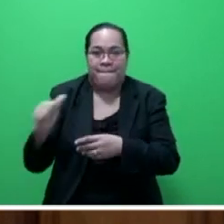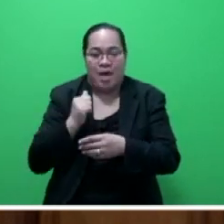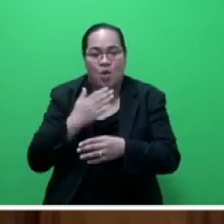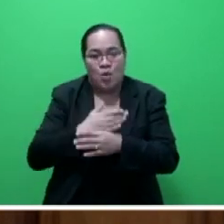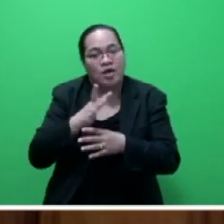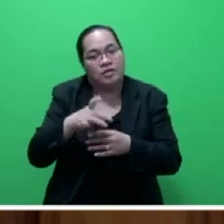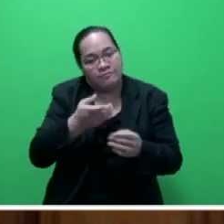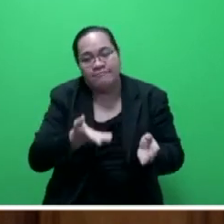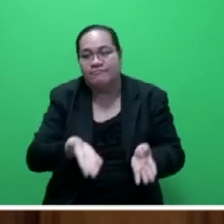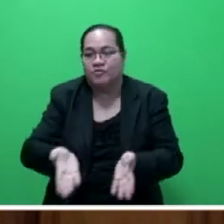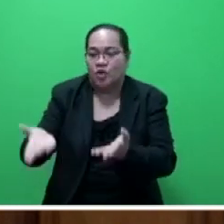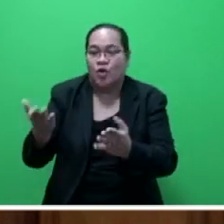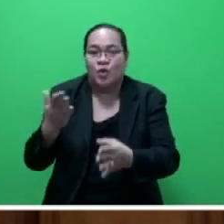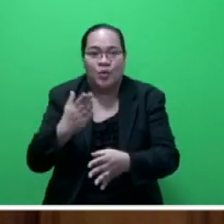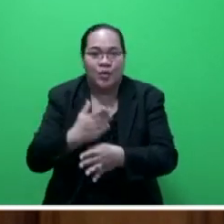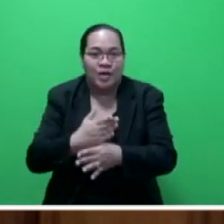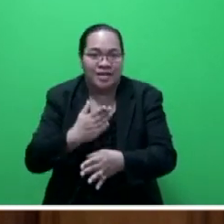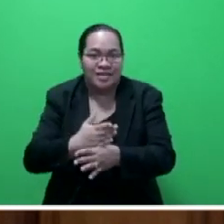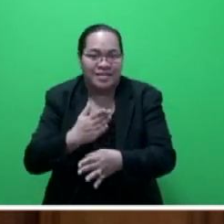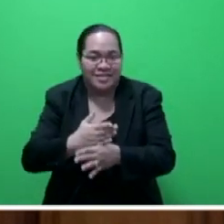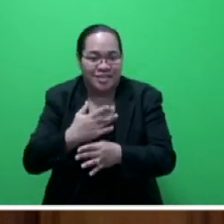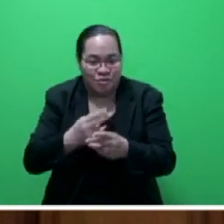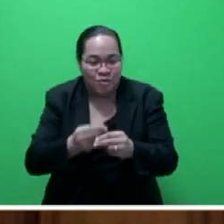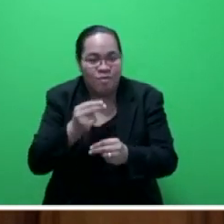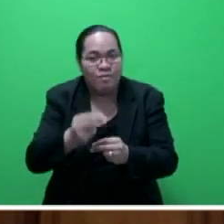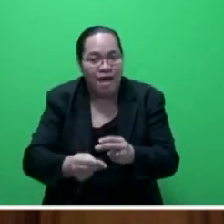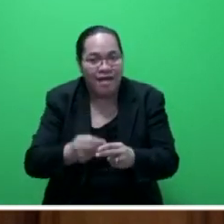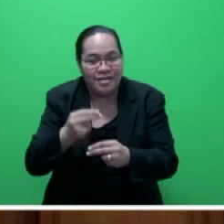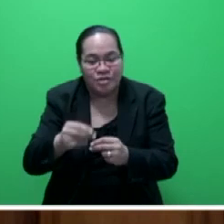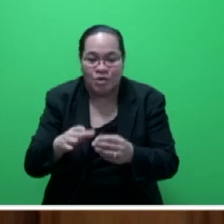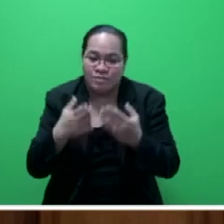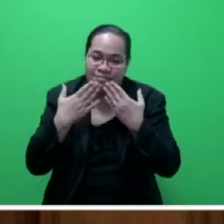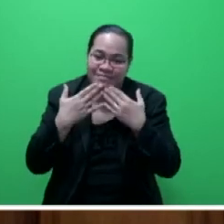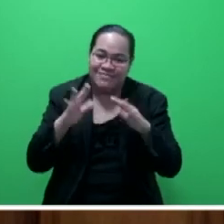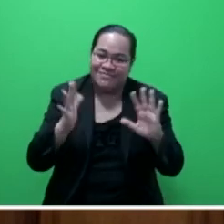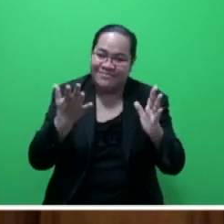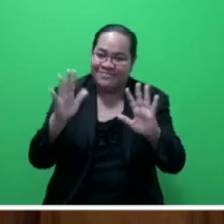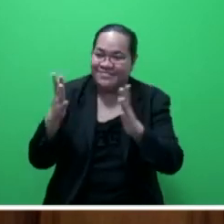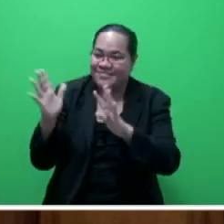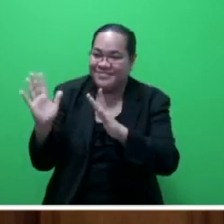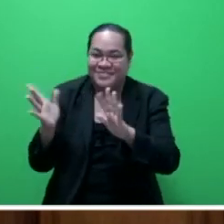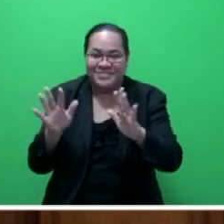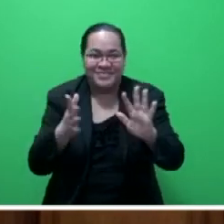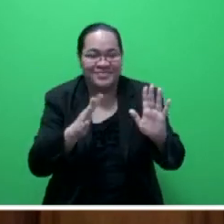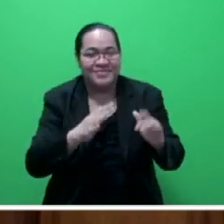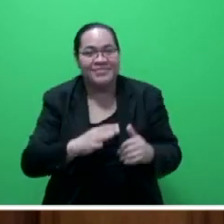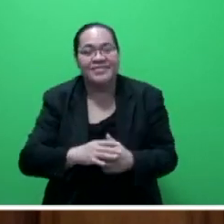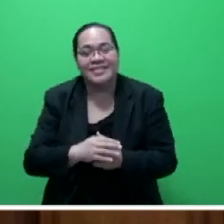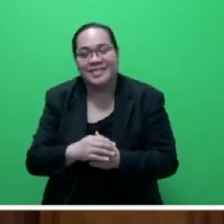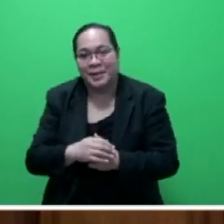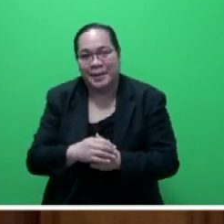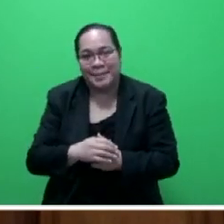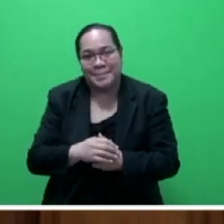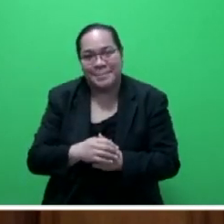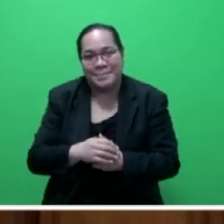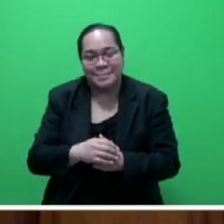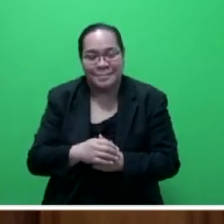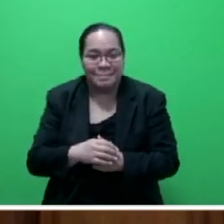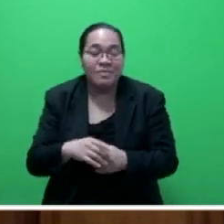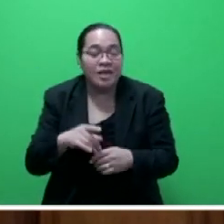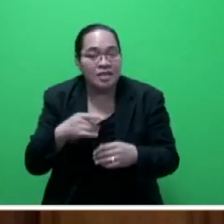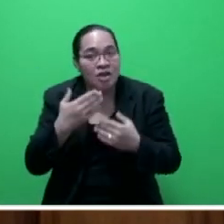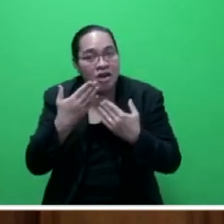and restoring harvested land. This is commendable in these trying times. Honourable Speaker say,